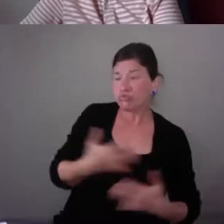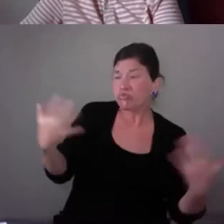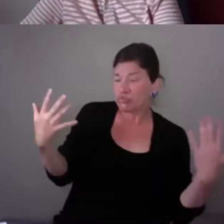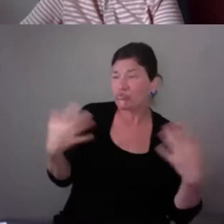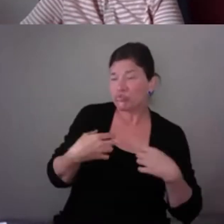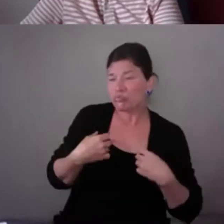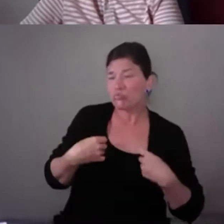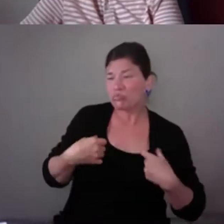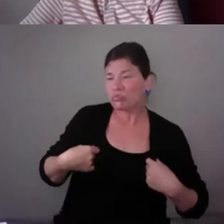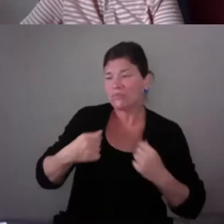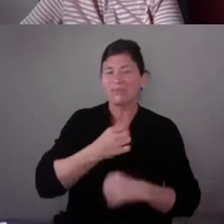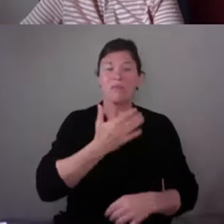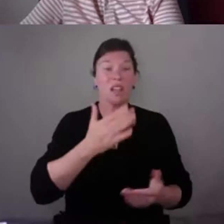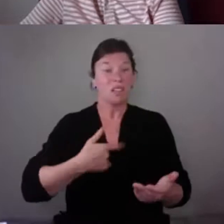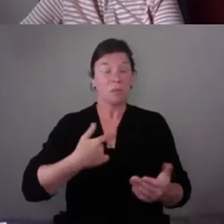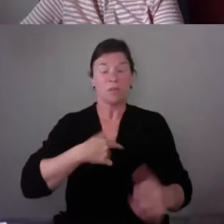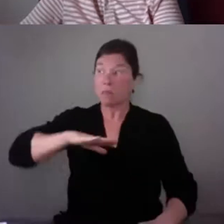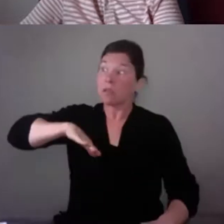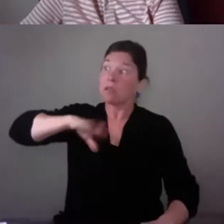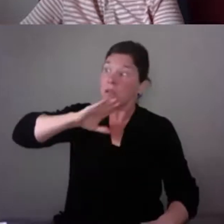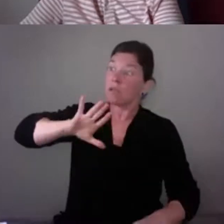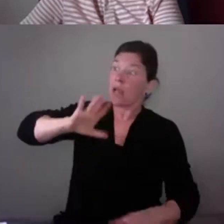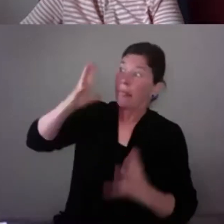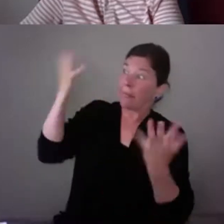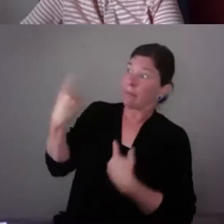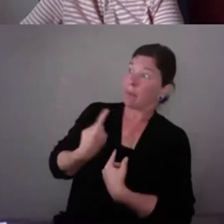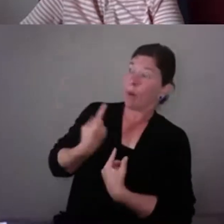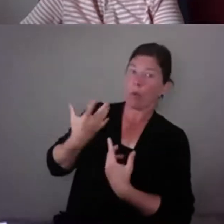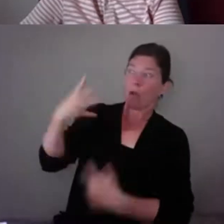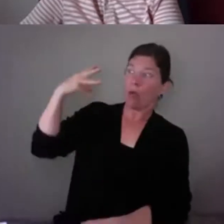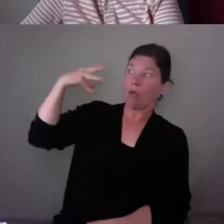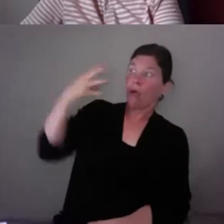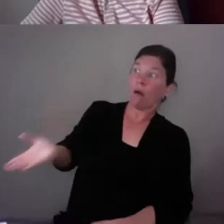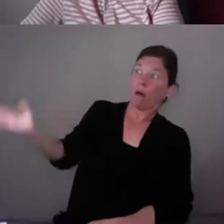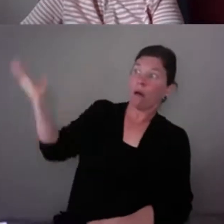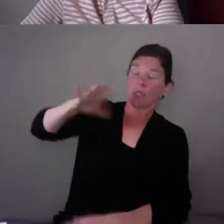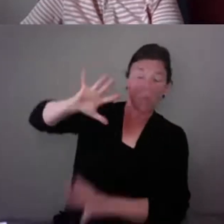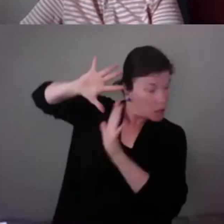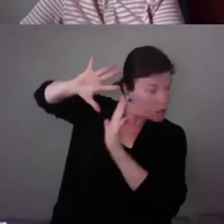of it was tiring after a long day of being filmed. I was like,